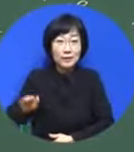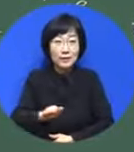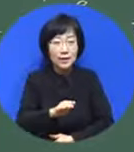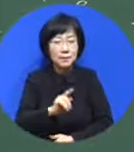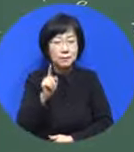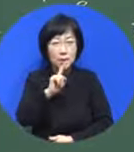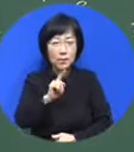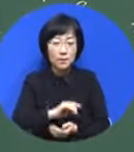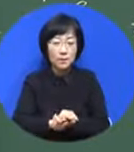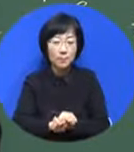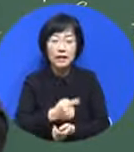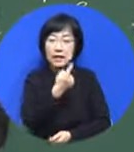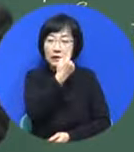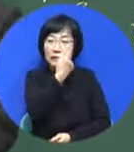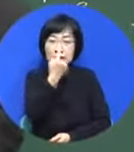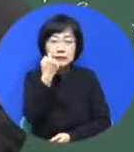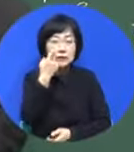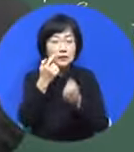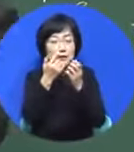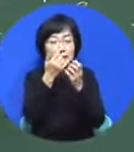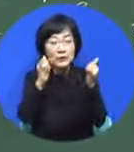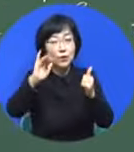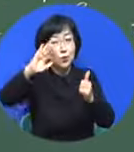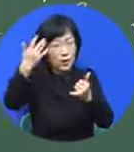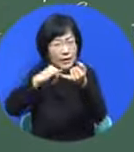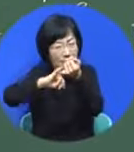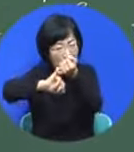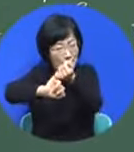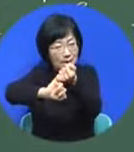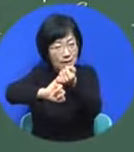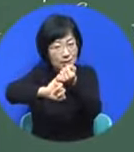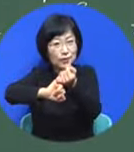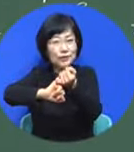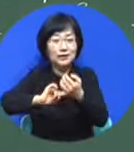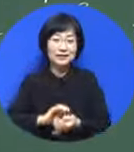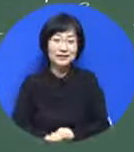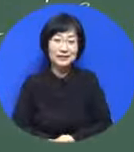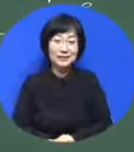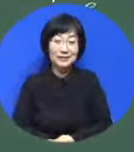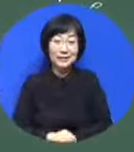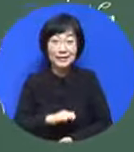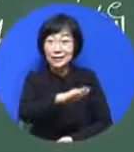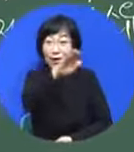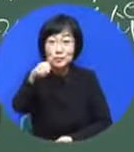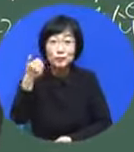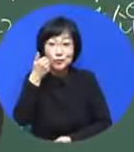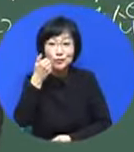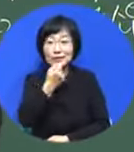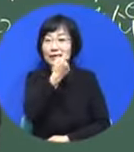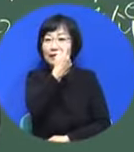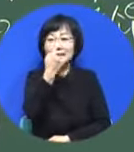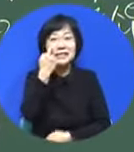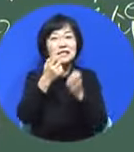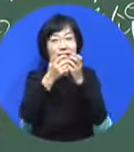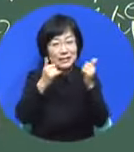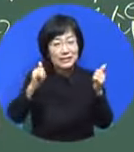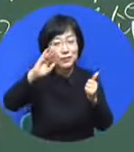That's why Jesus says to you, you will be not my lecturers, but my witnesses.